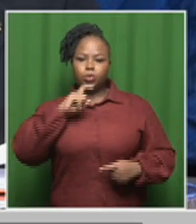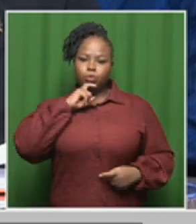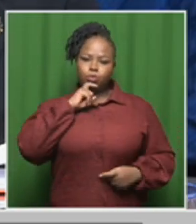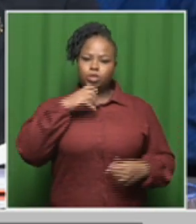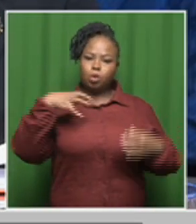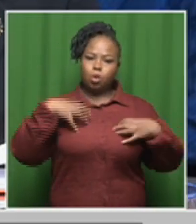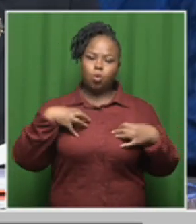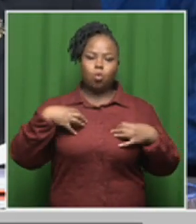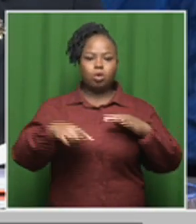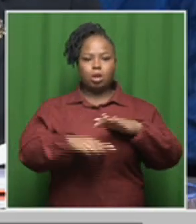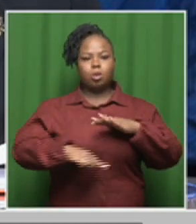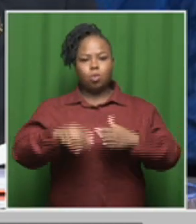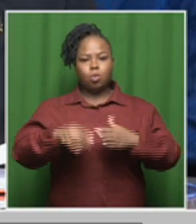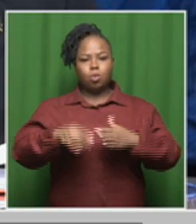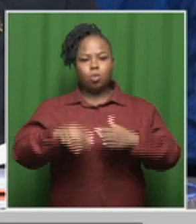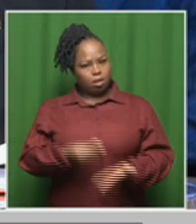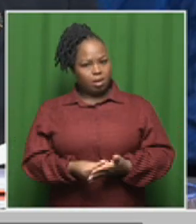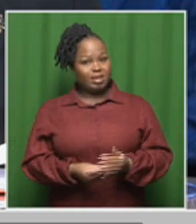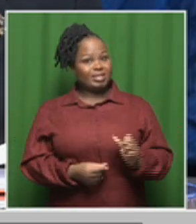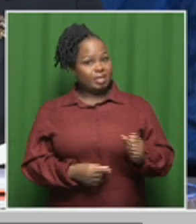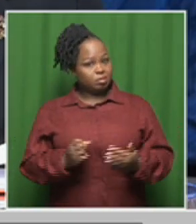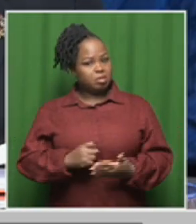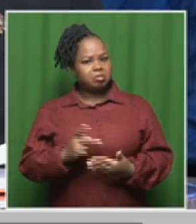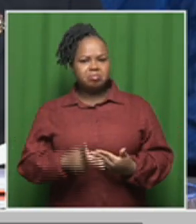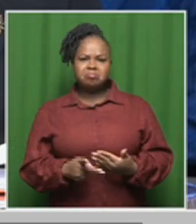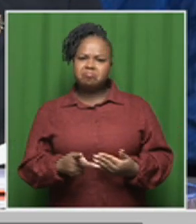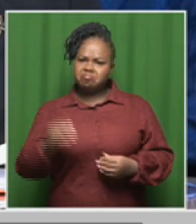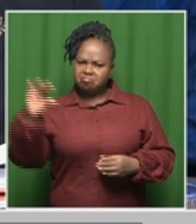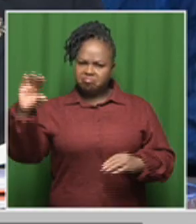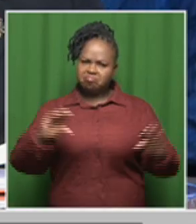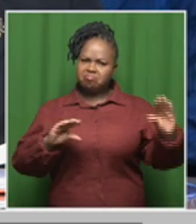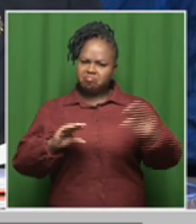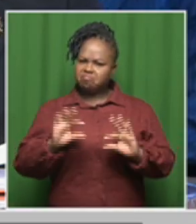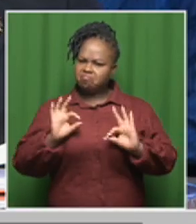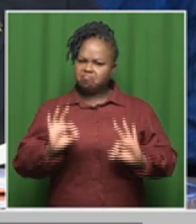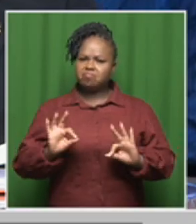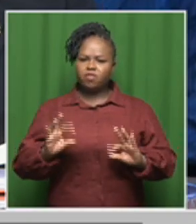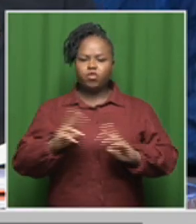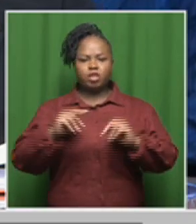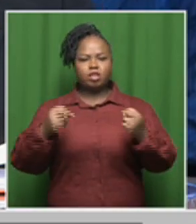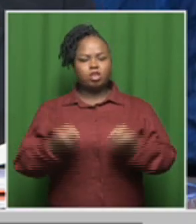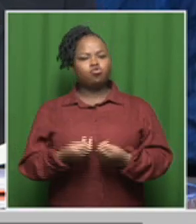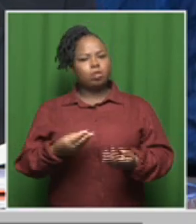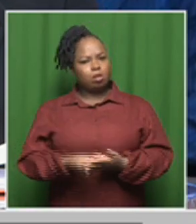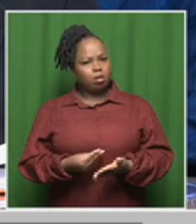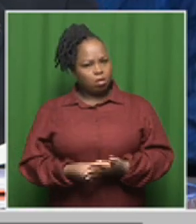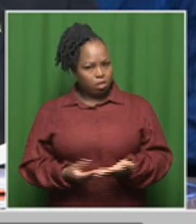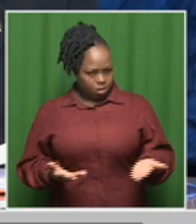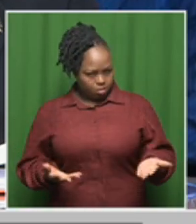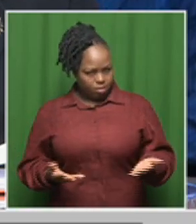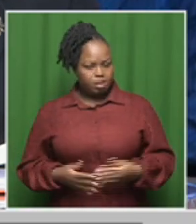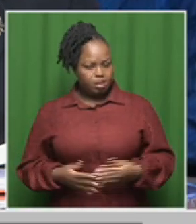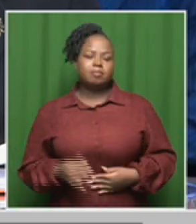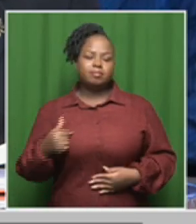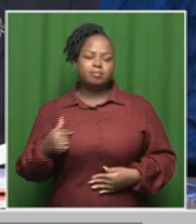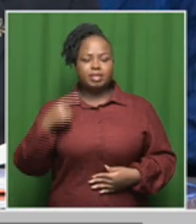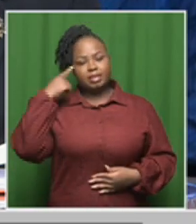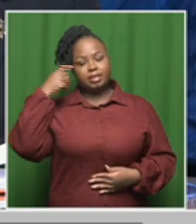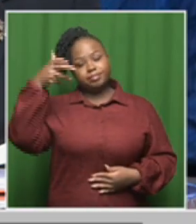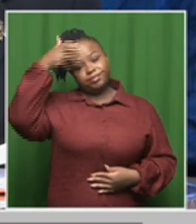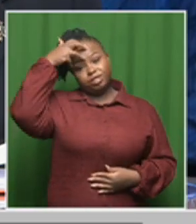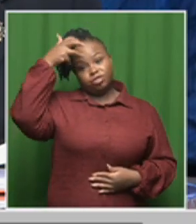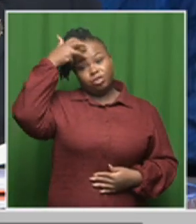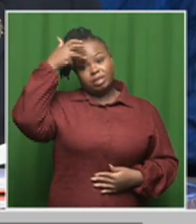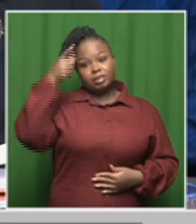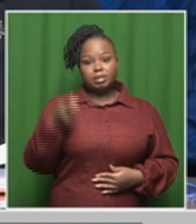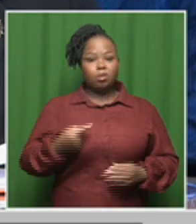their local currencies, and that project was funded with national currencies. And therefore, I think Donald Trump